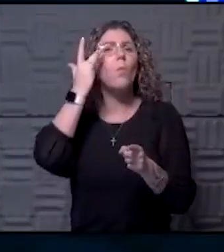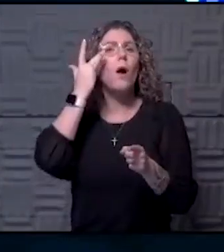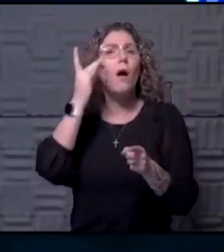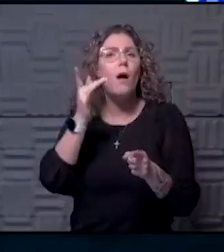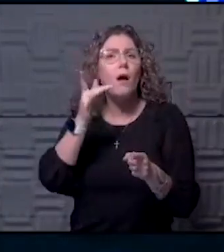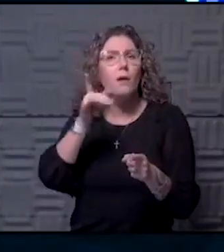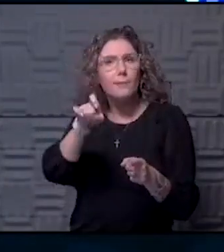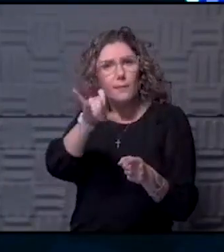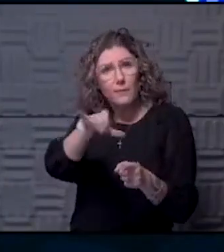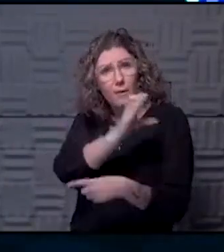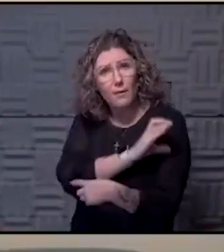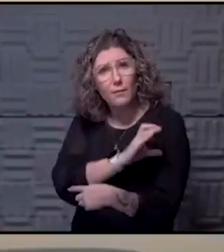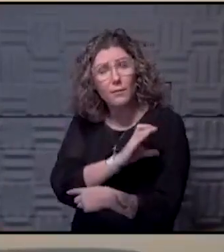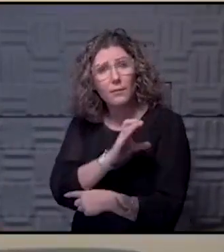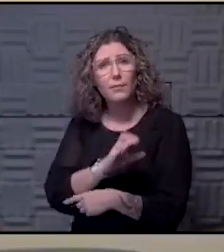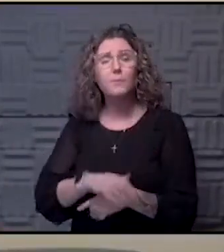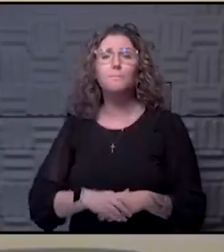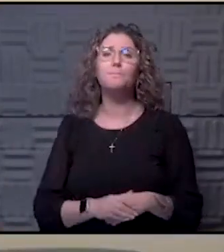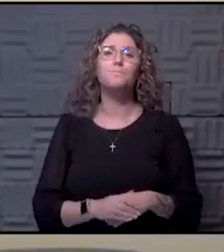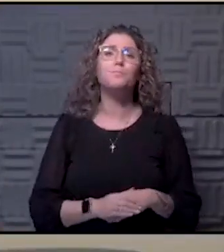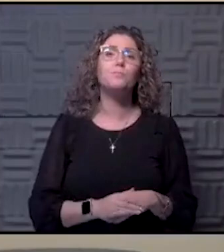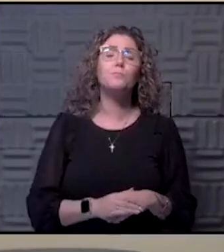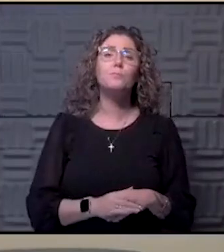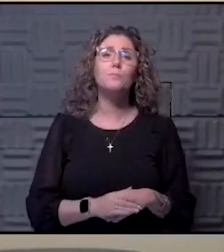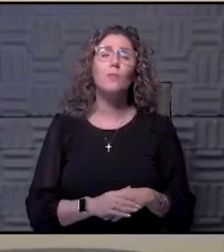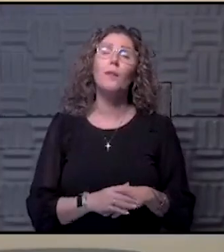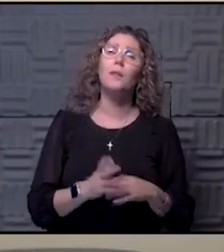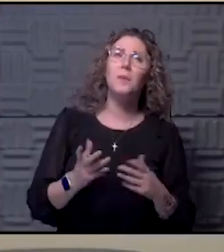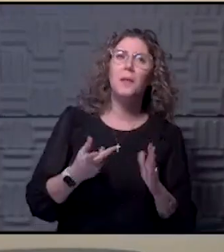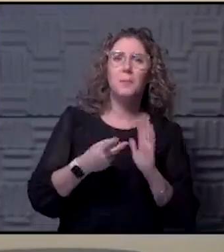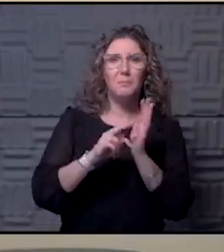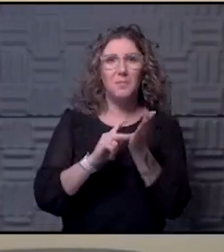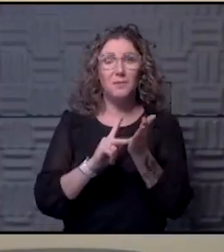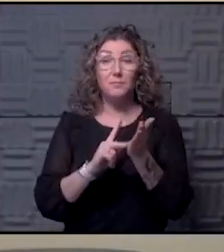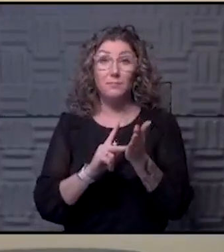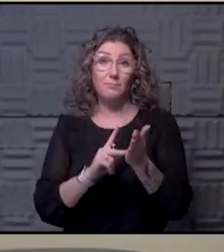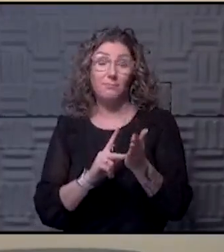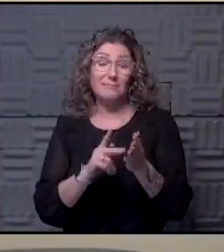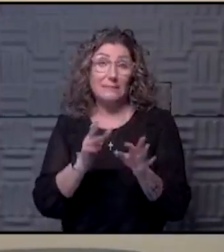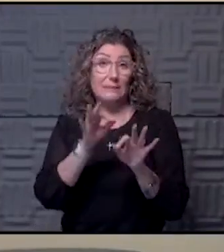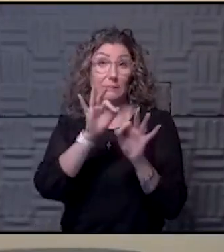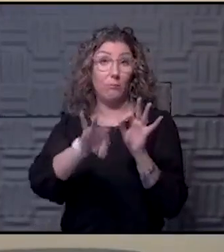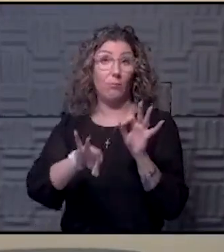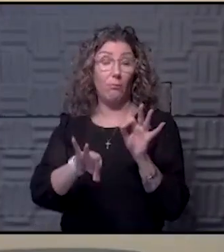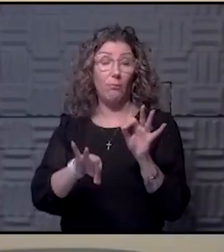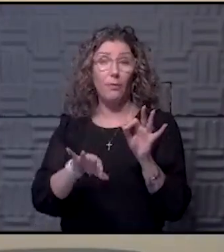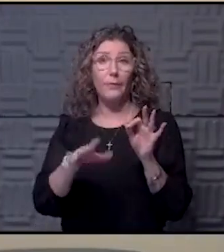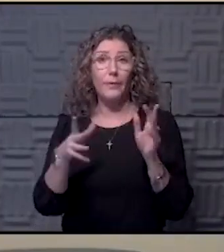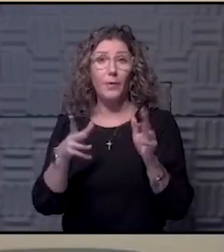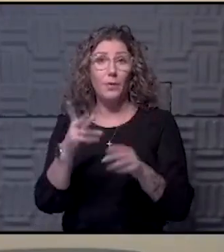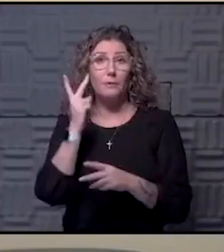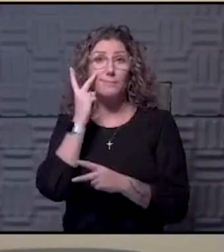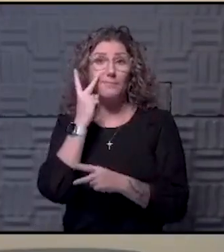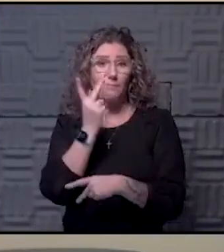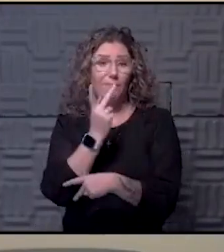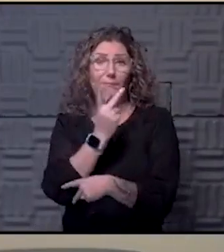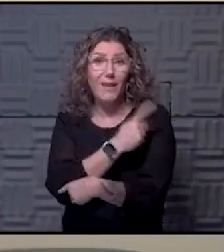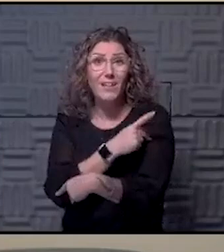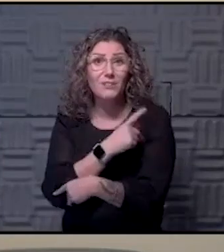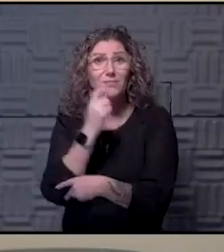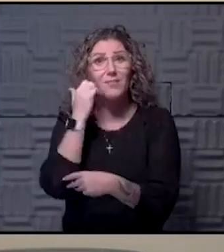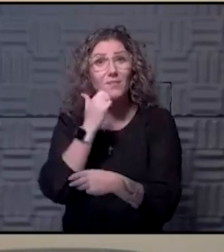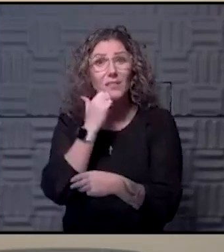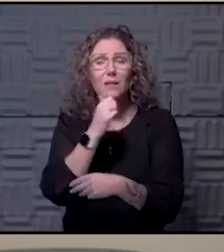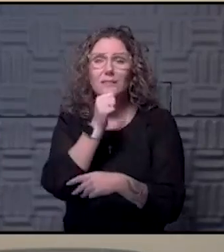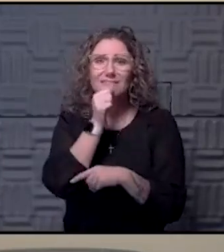clinic? Well, I mean, to put it the most simply is that we are seeing patients every day that are